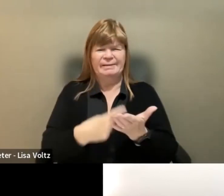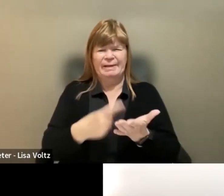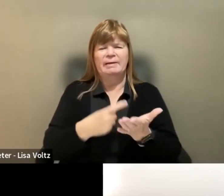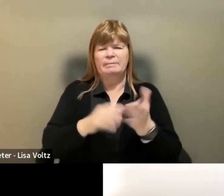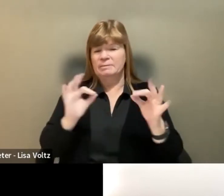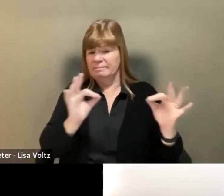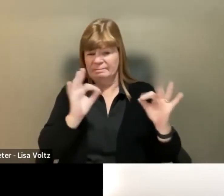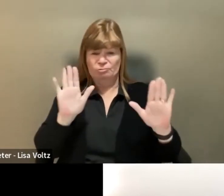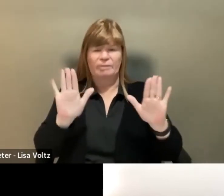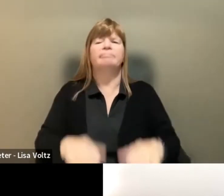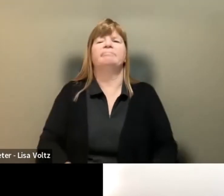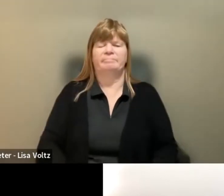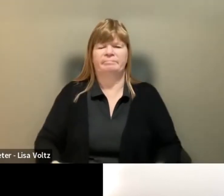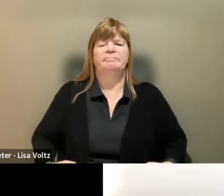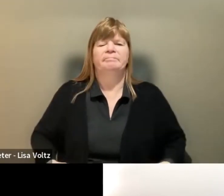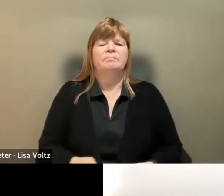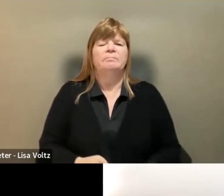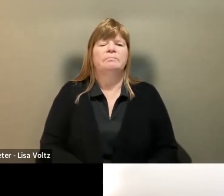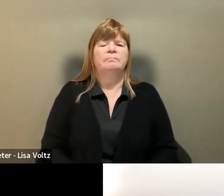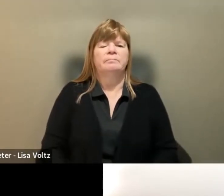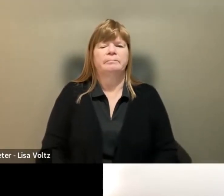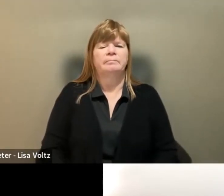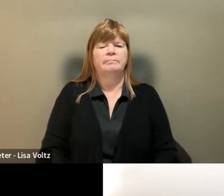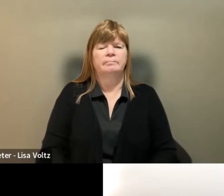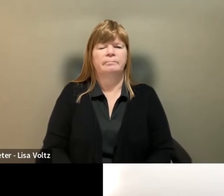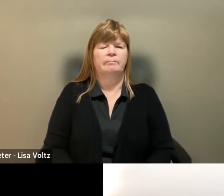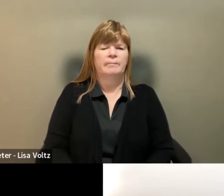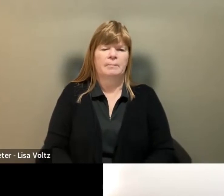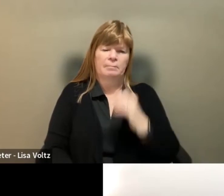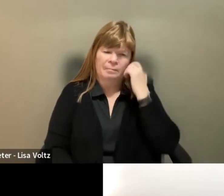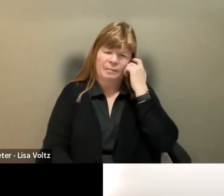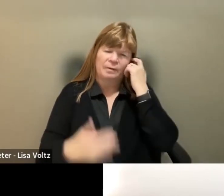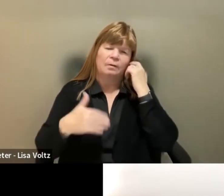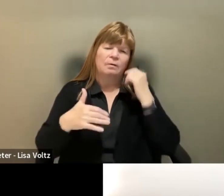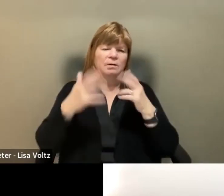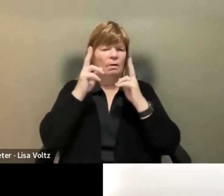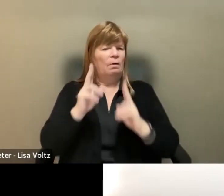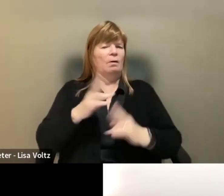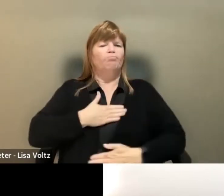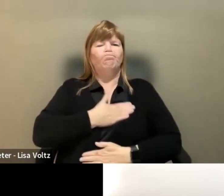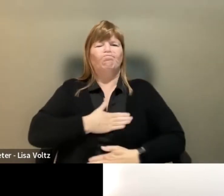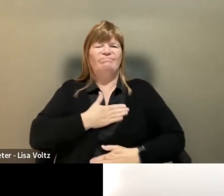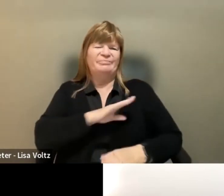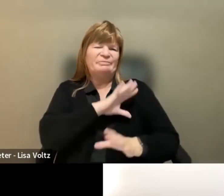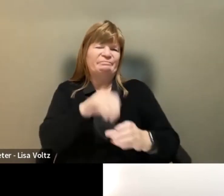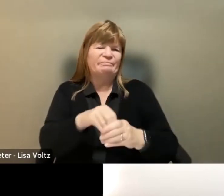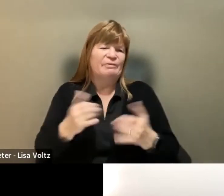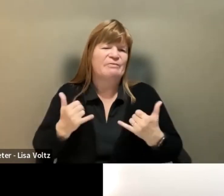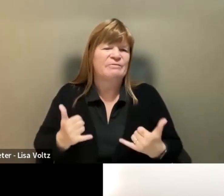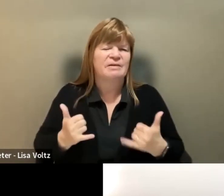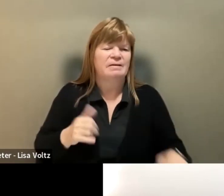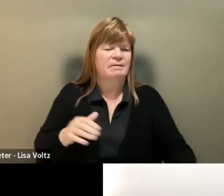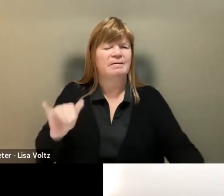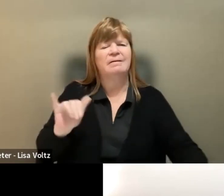Okay, great. So it is not only an honor, but it is a pleasure to be here. As Rebecca